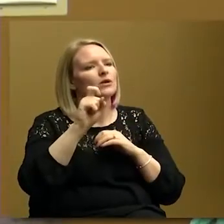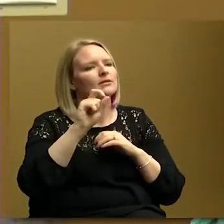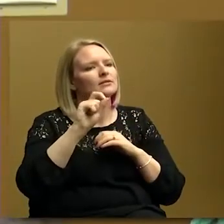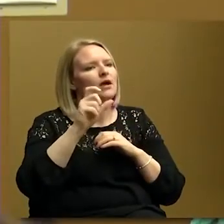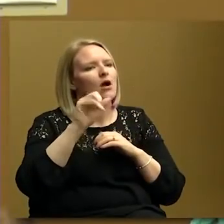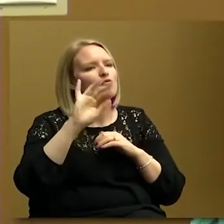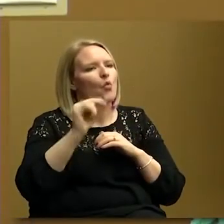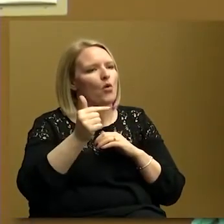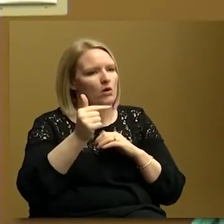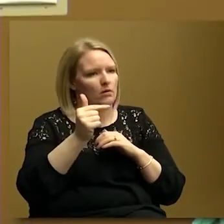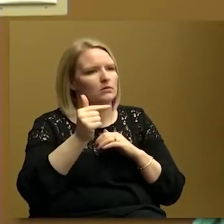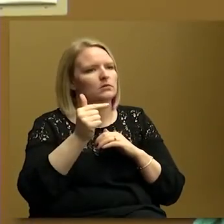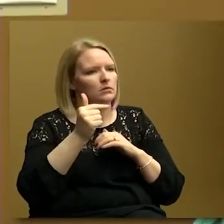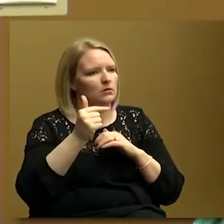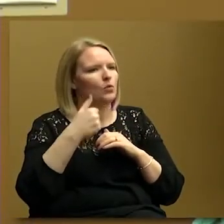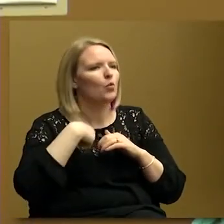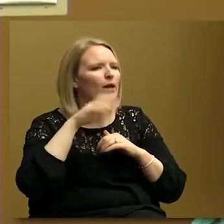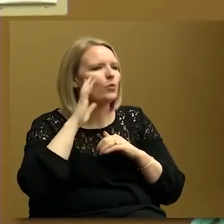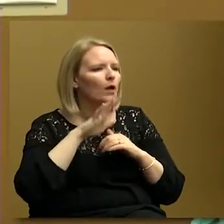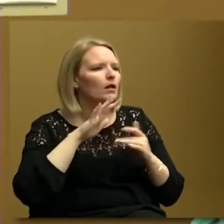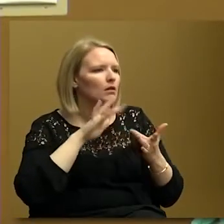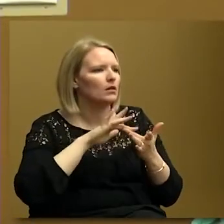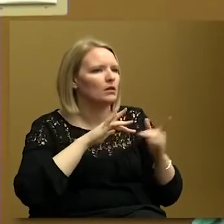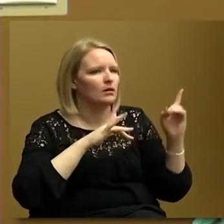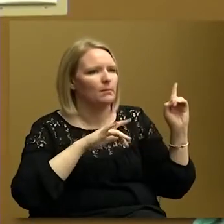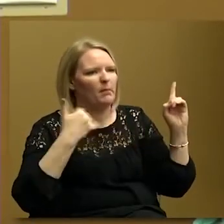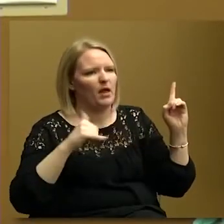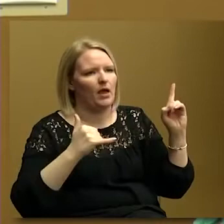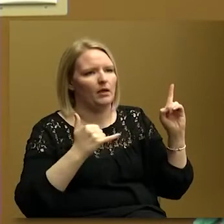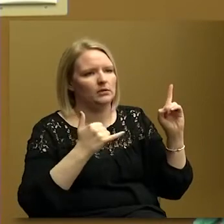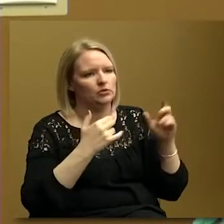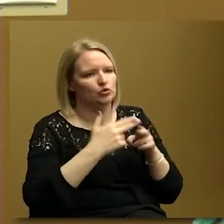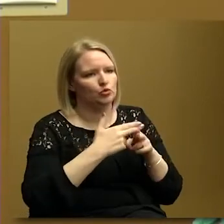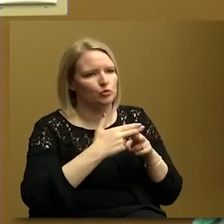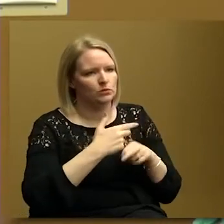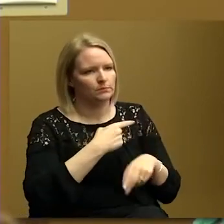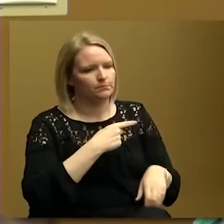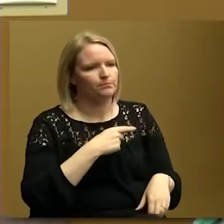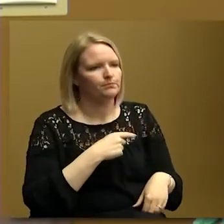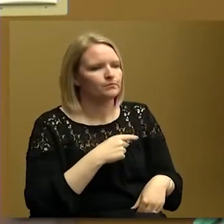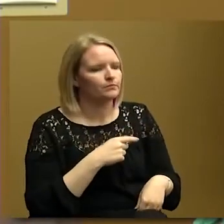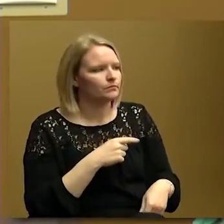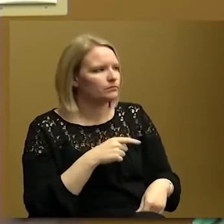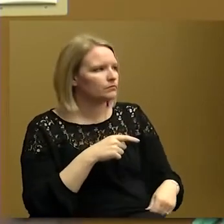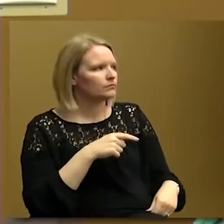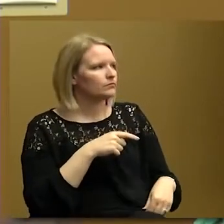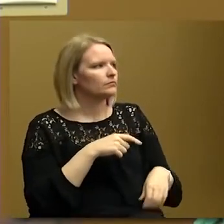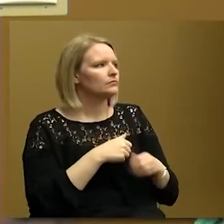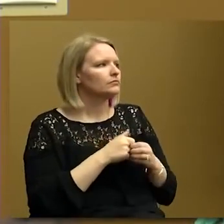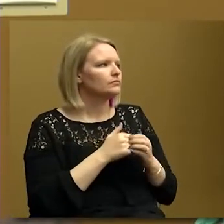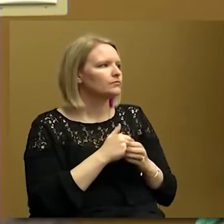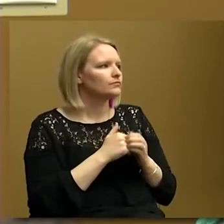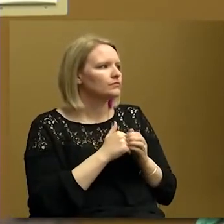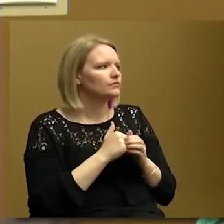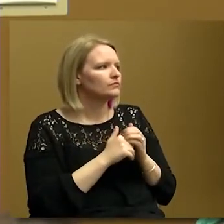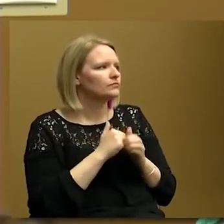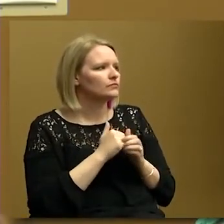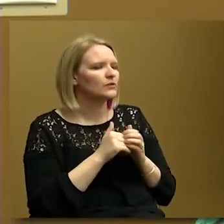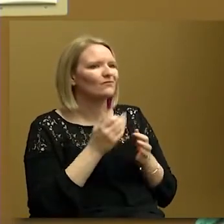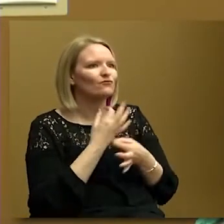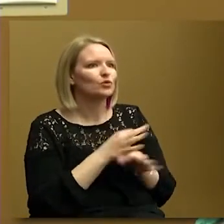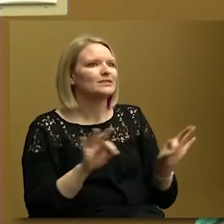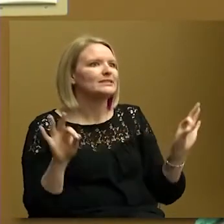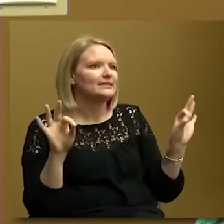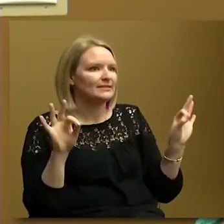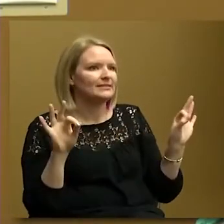communicationmatrix.org. And we're going to go on there and play in a minute. But it is absolutely